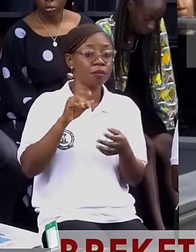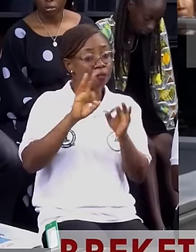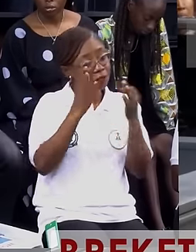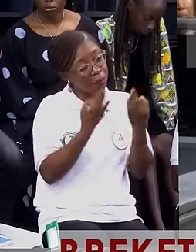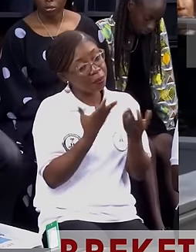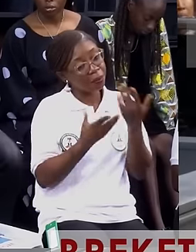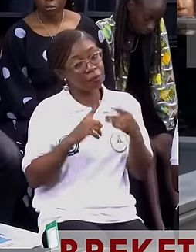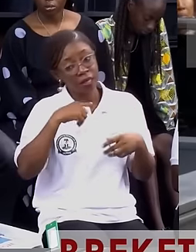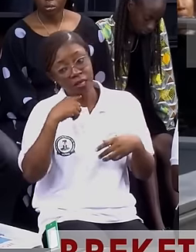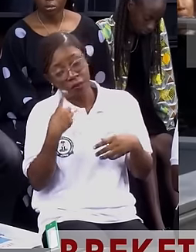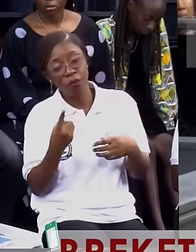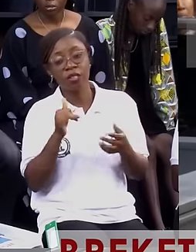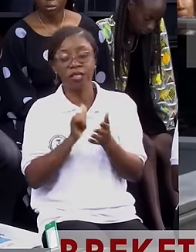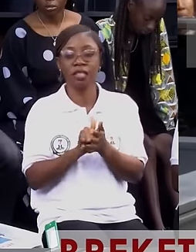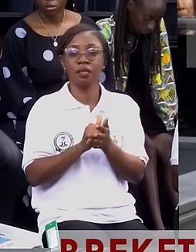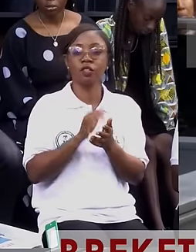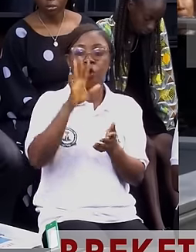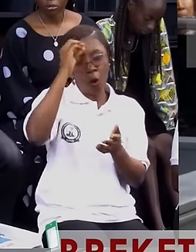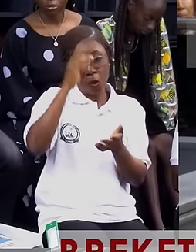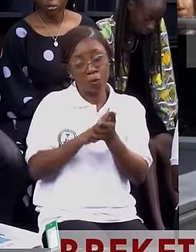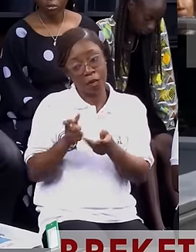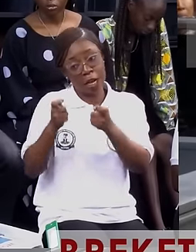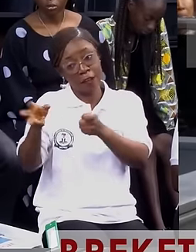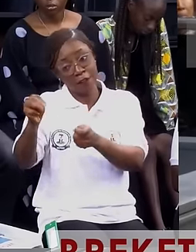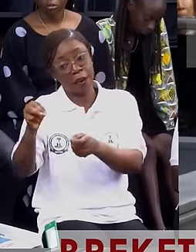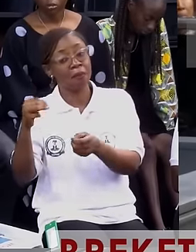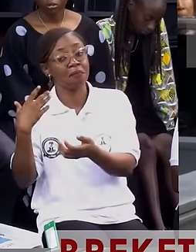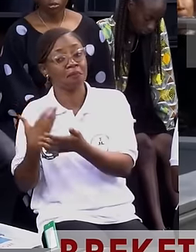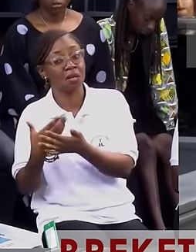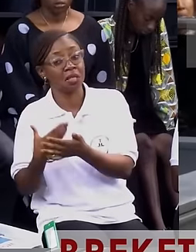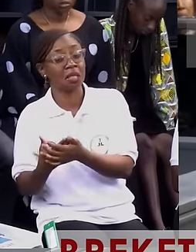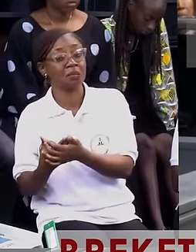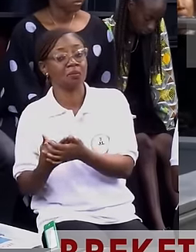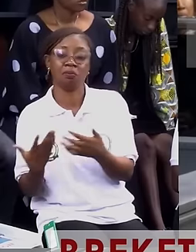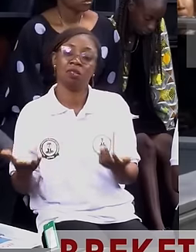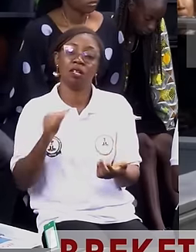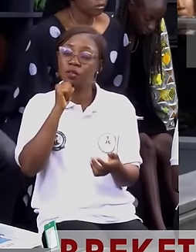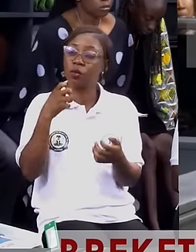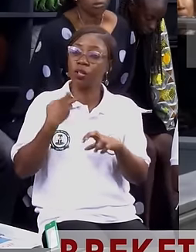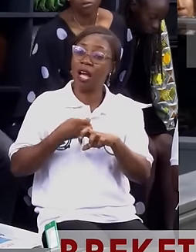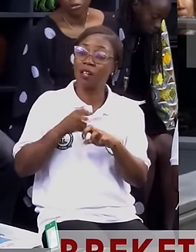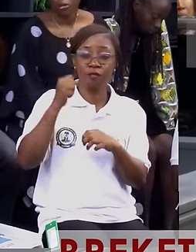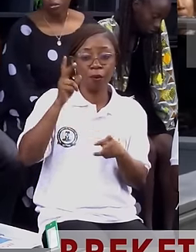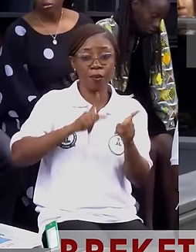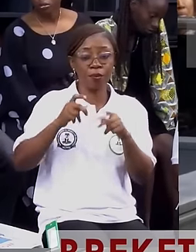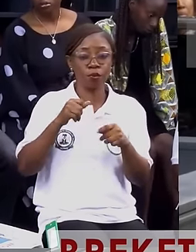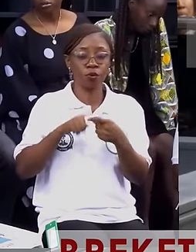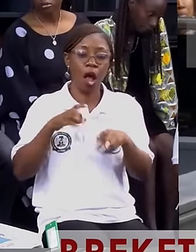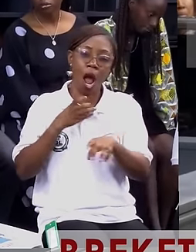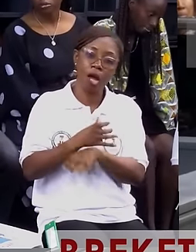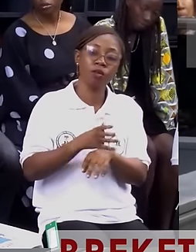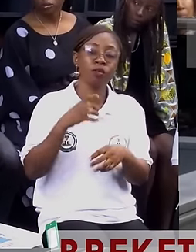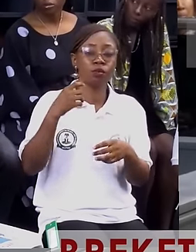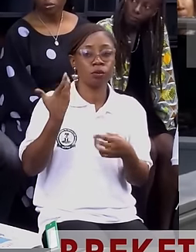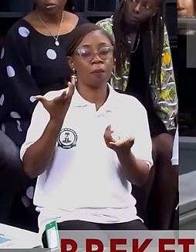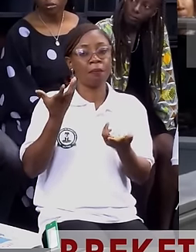money. You know they hard for people to accuse police for Nigeria. I don't know whether I understand. So allow police